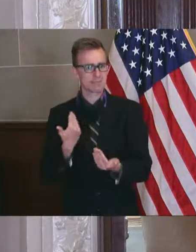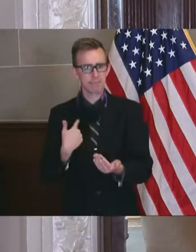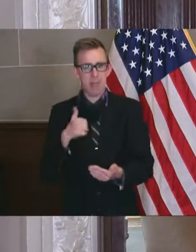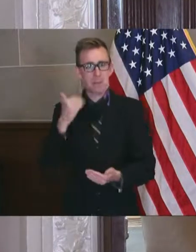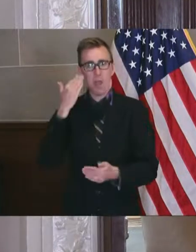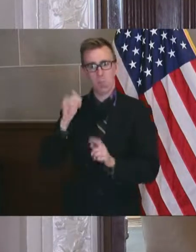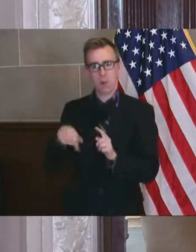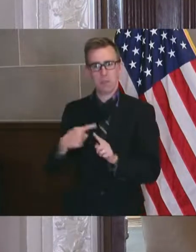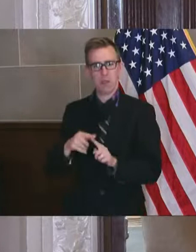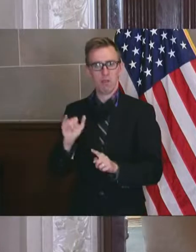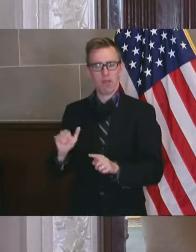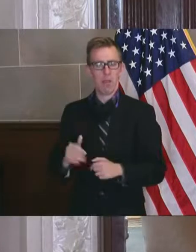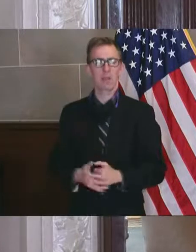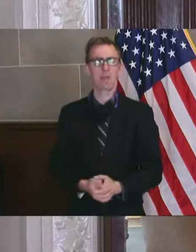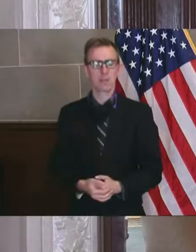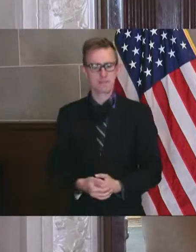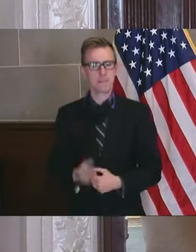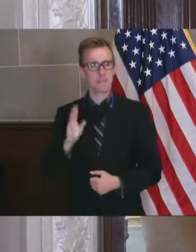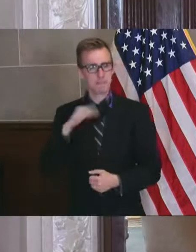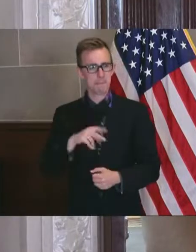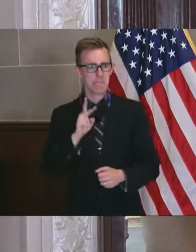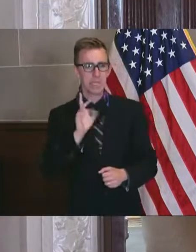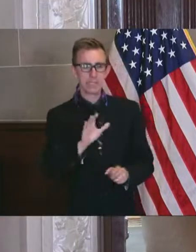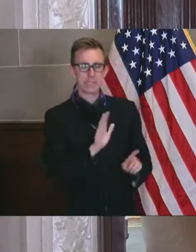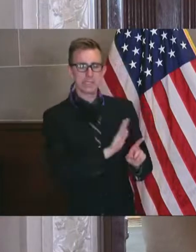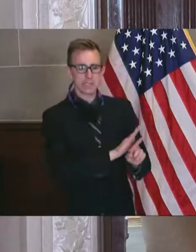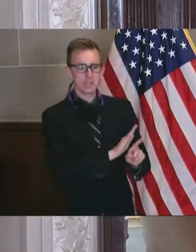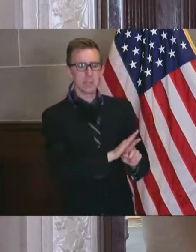aware of it if they have. But I think Kansas City,